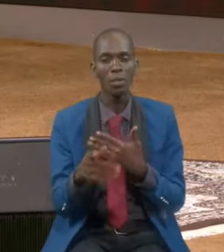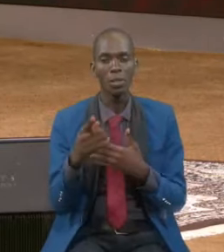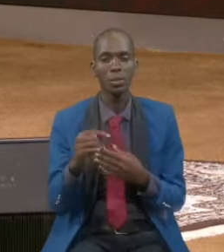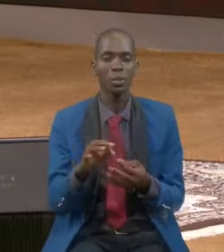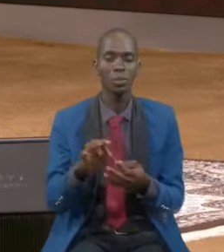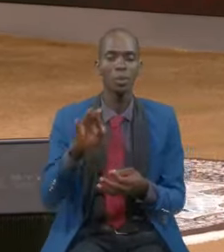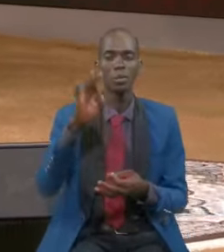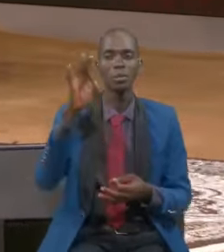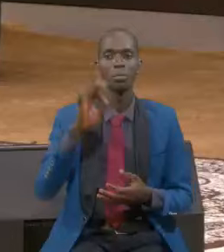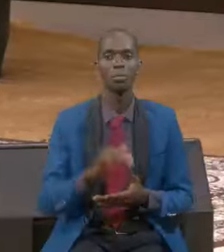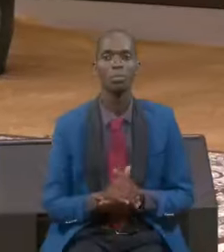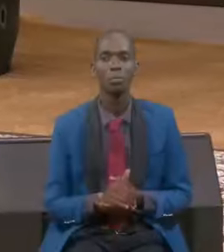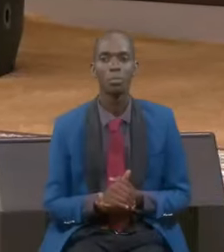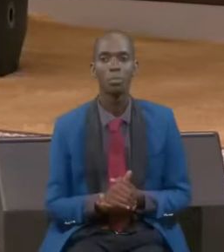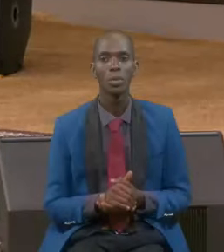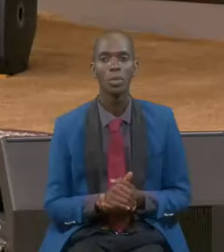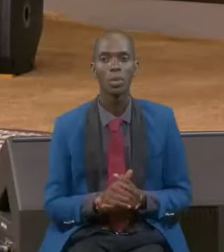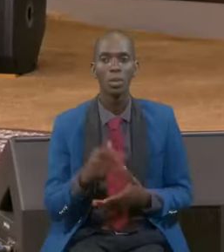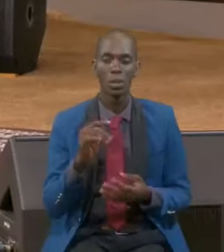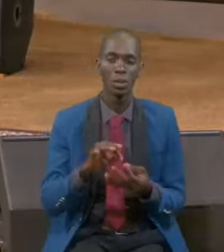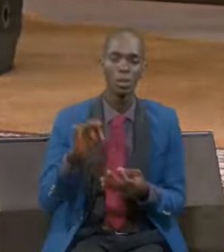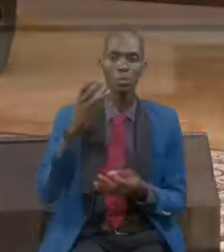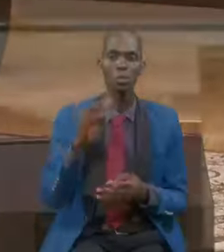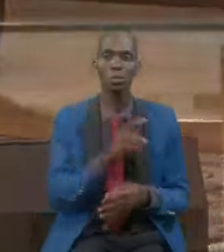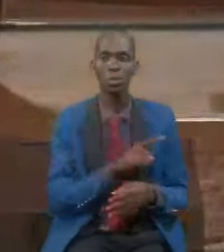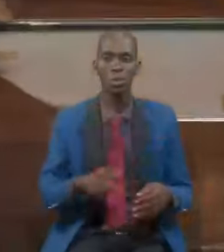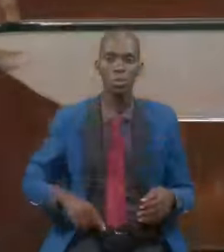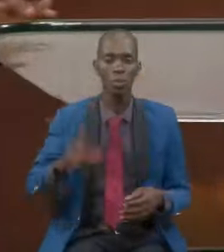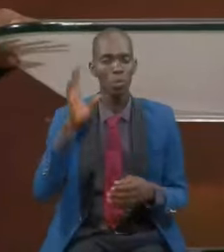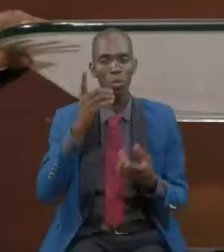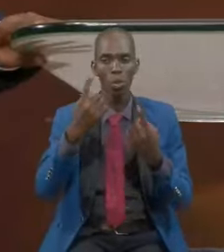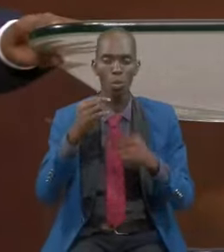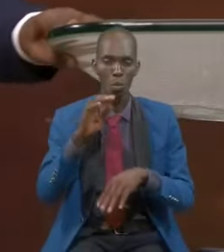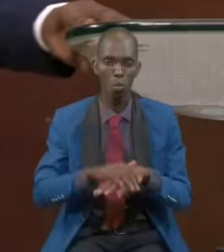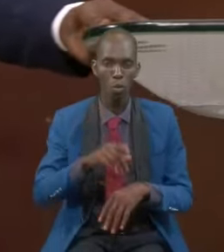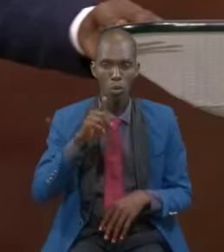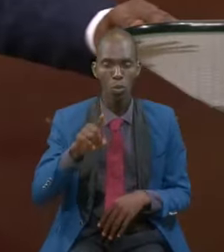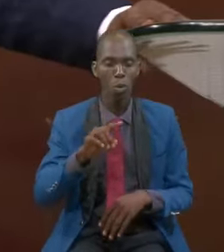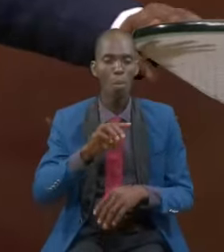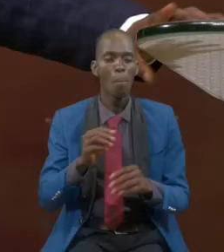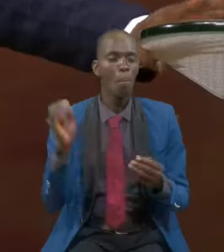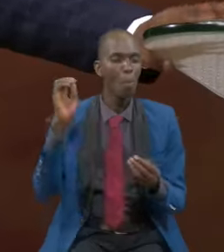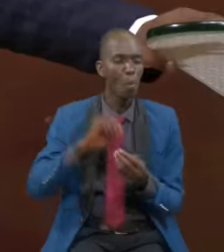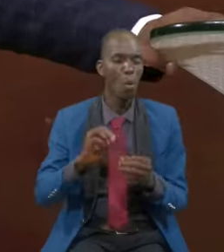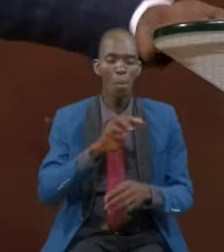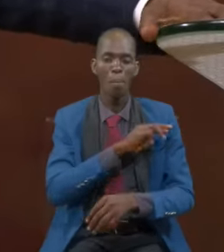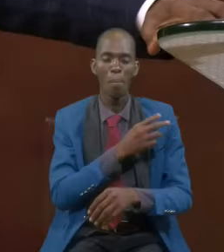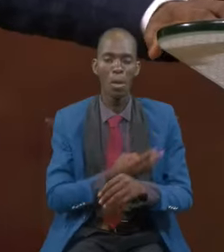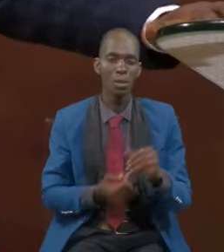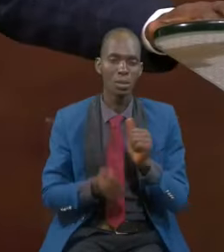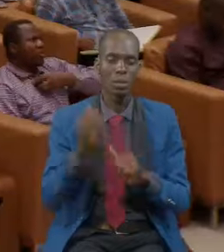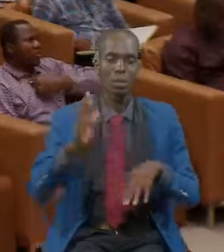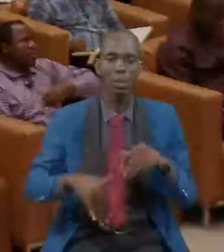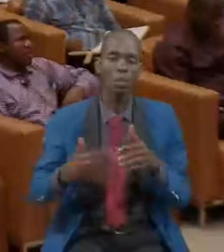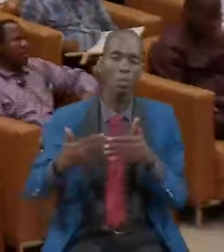after the Spirit. The Spirit of the Lord will come upon you mightier than ever before in